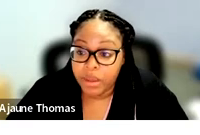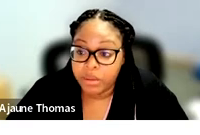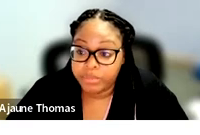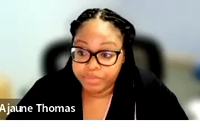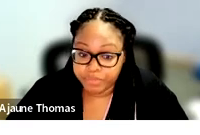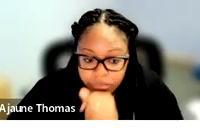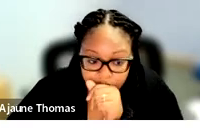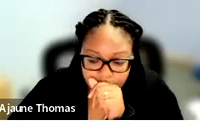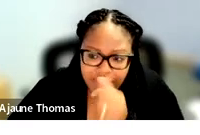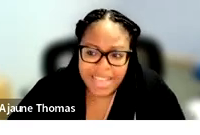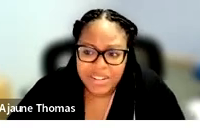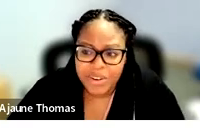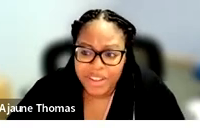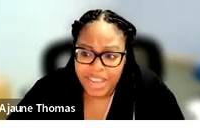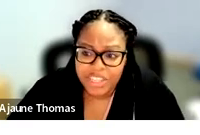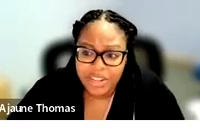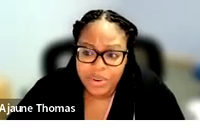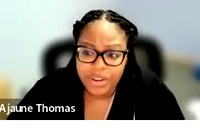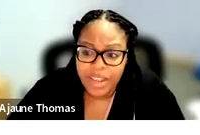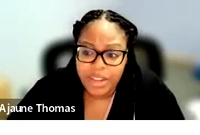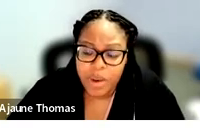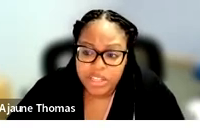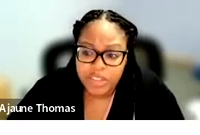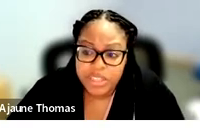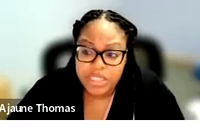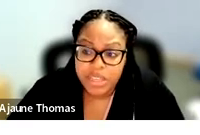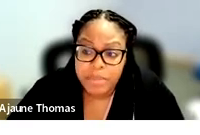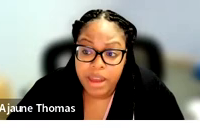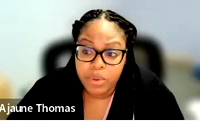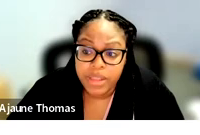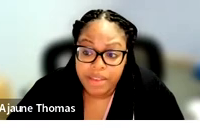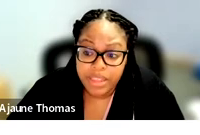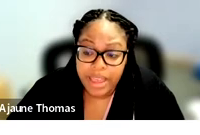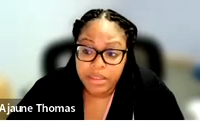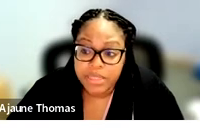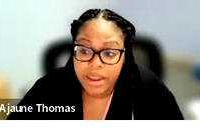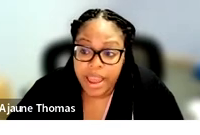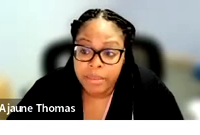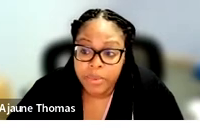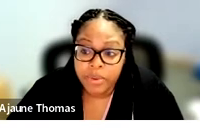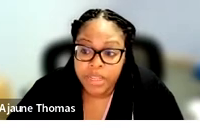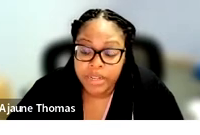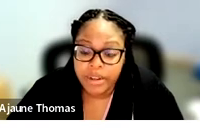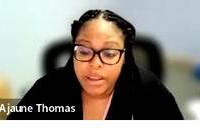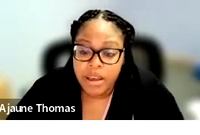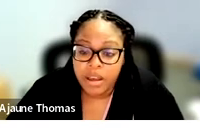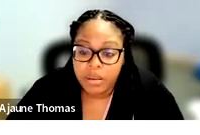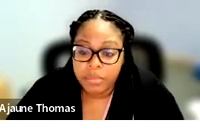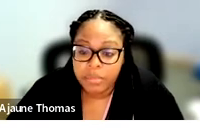up as a notification on any watch if it's compatible with having that Amazon app on